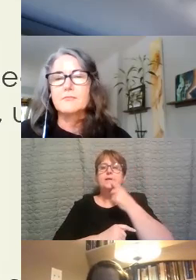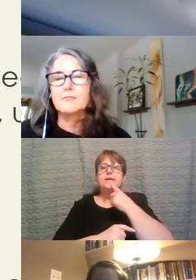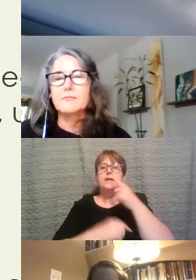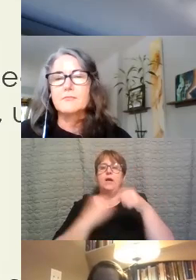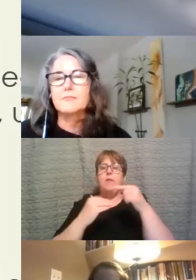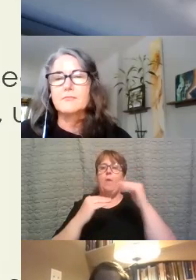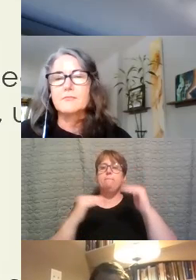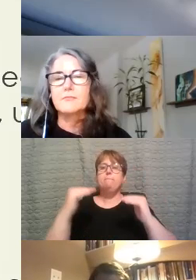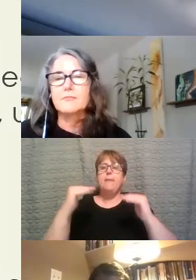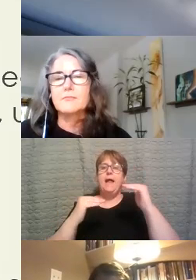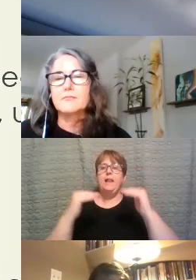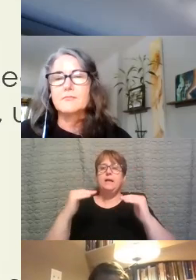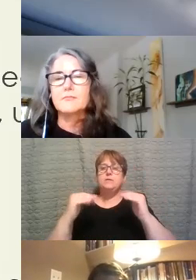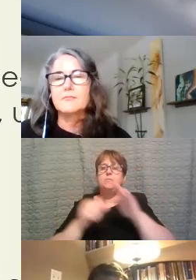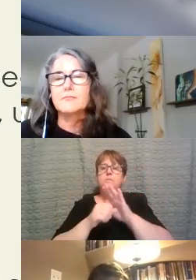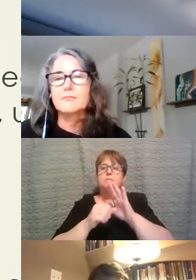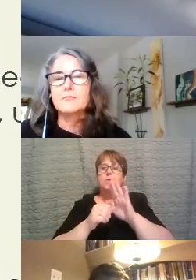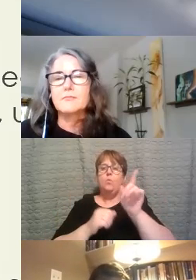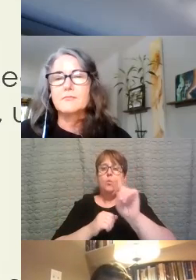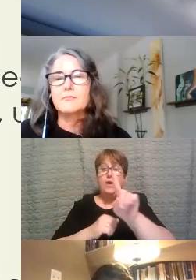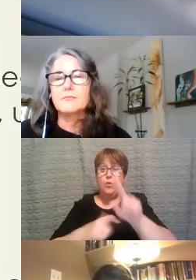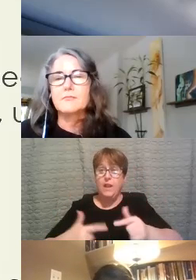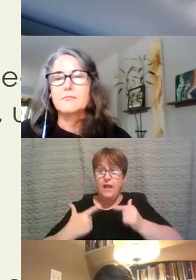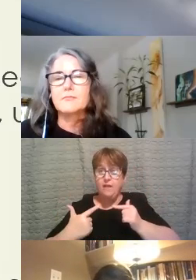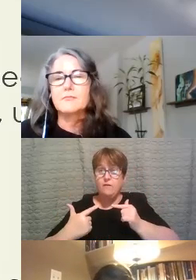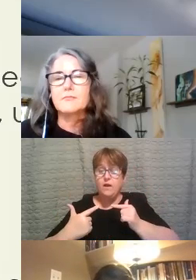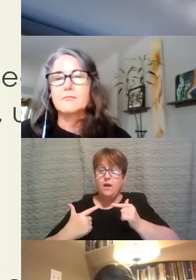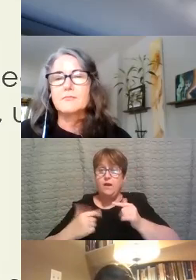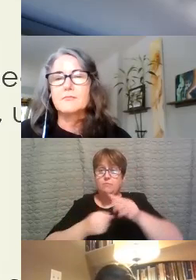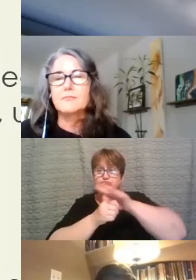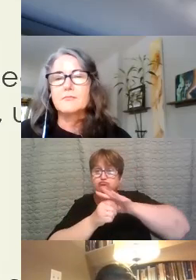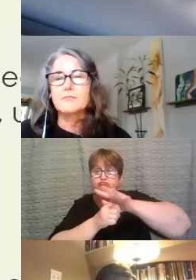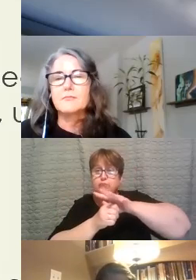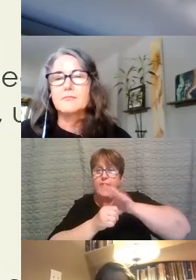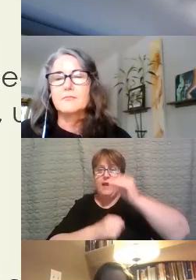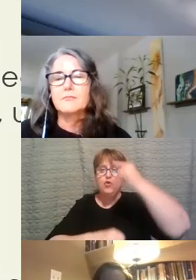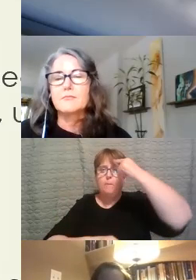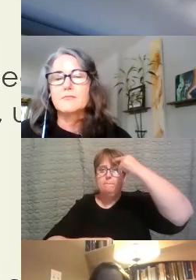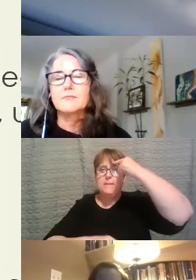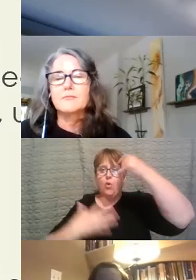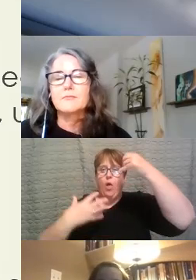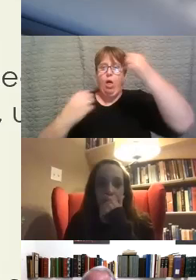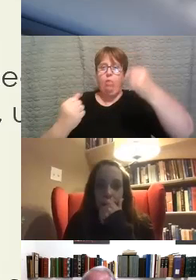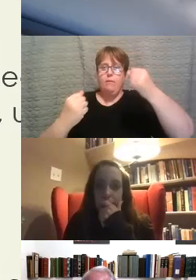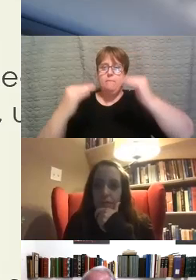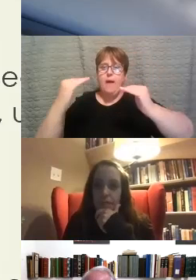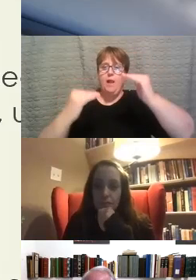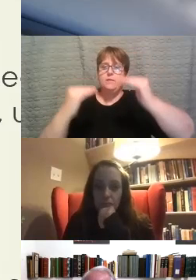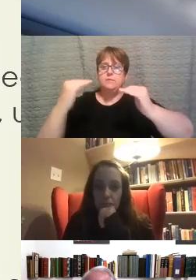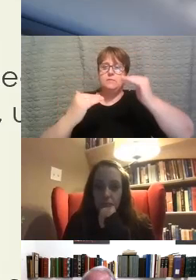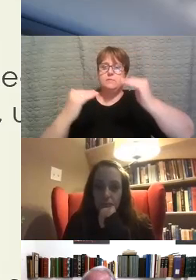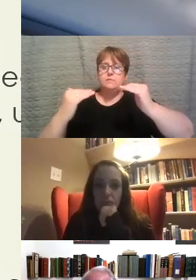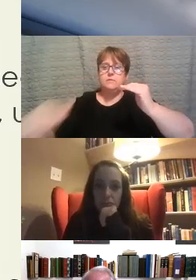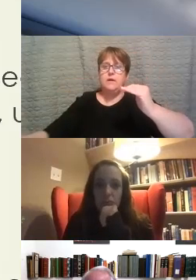between the environment where you are living and your mental health and your health